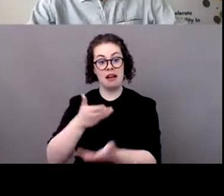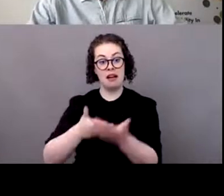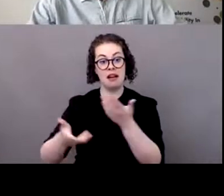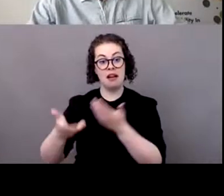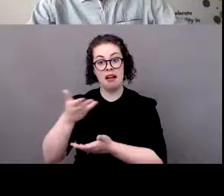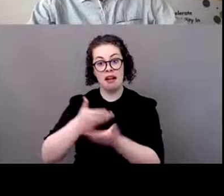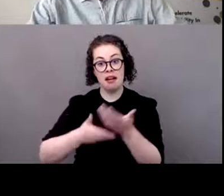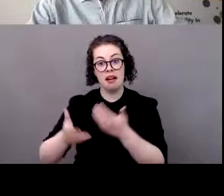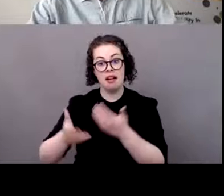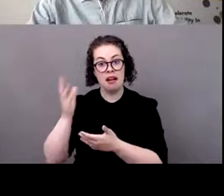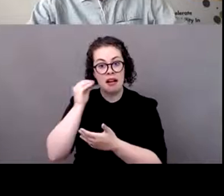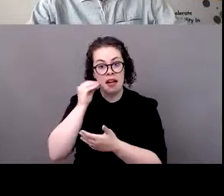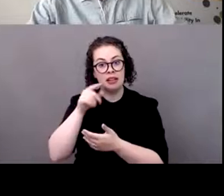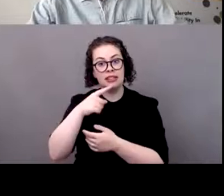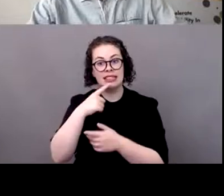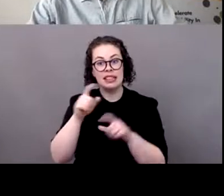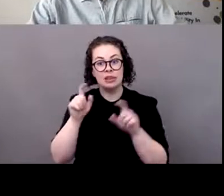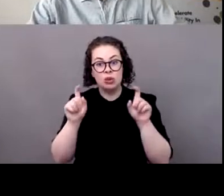actions.